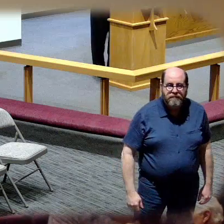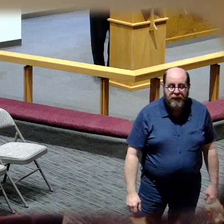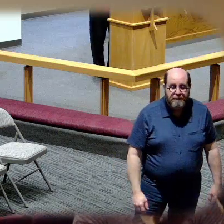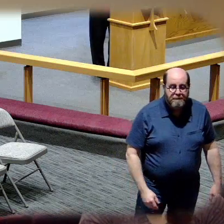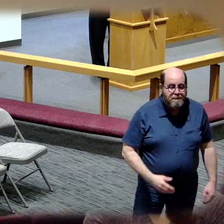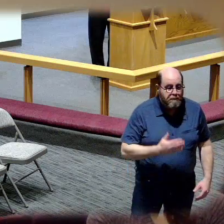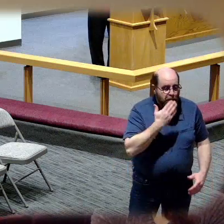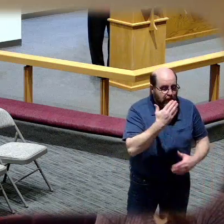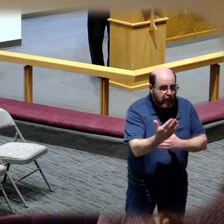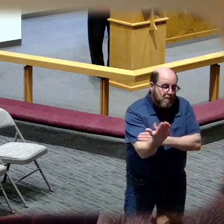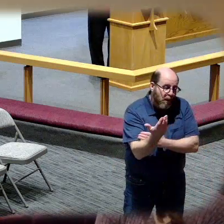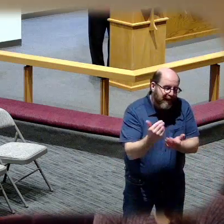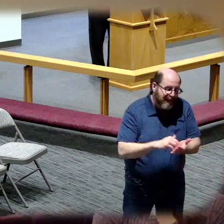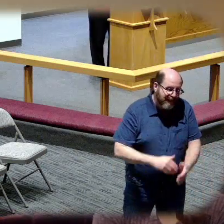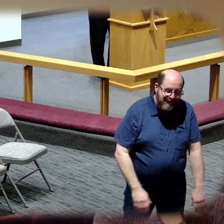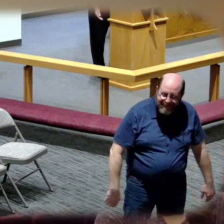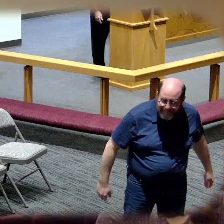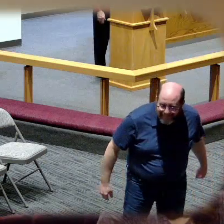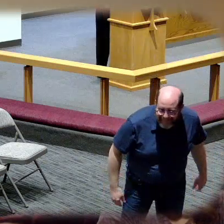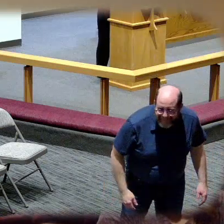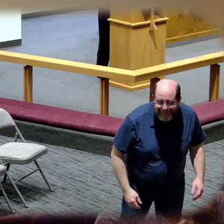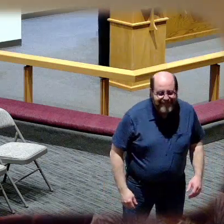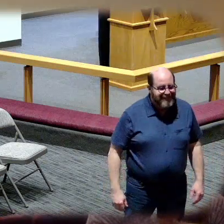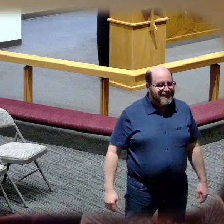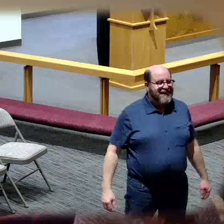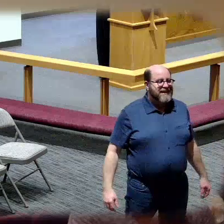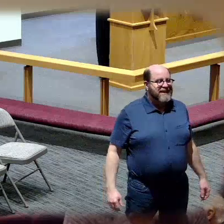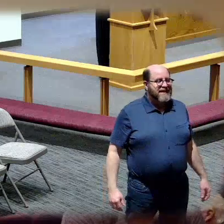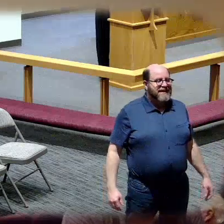Good morning. Good